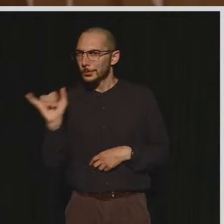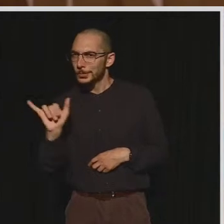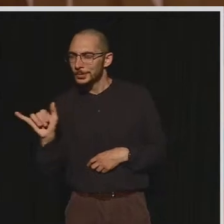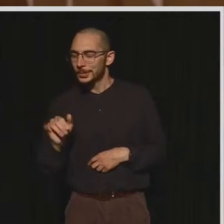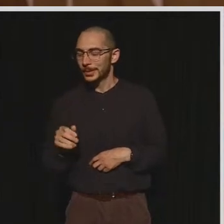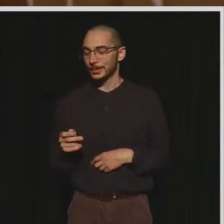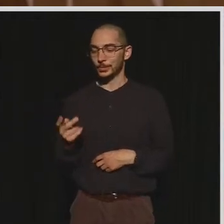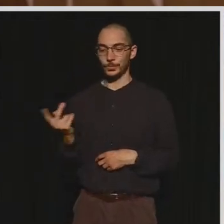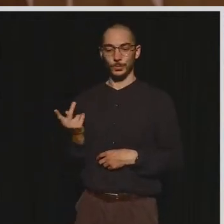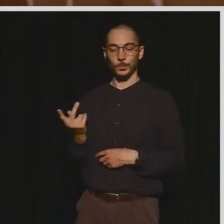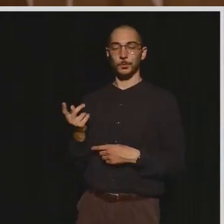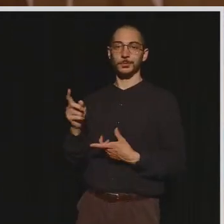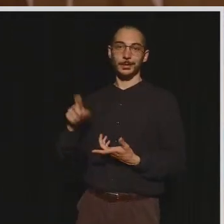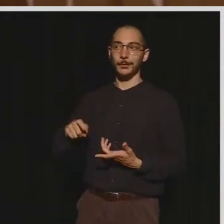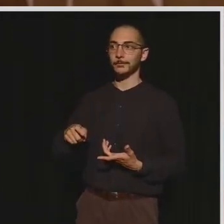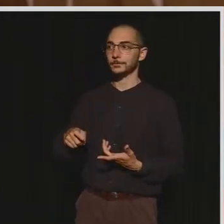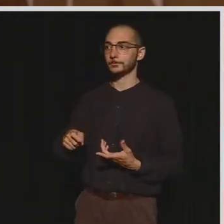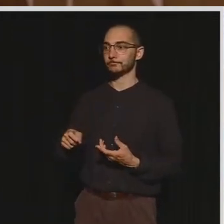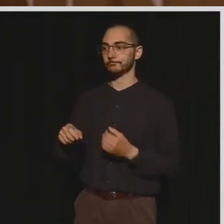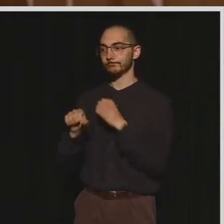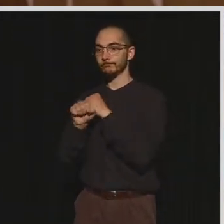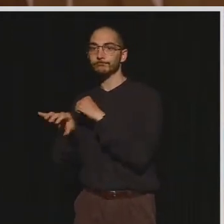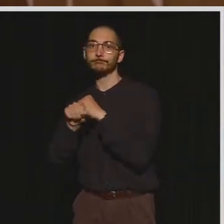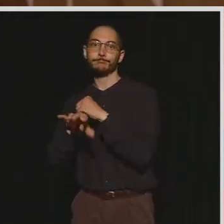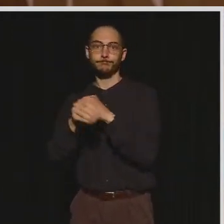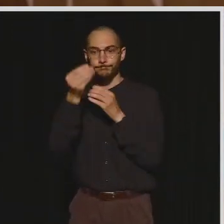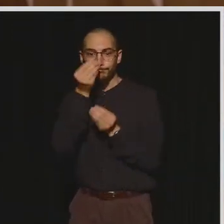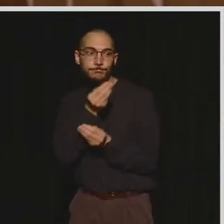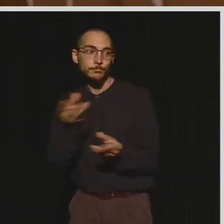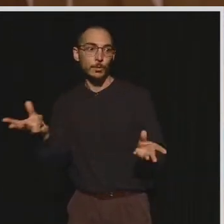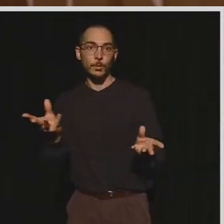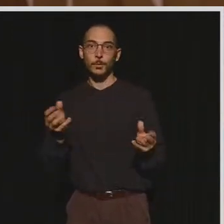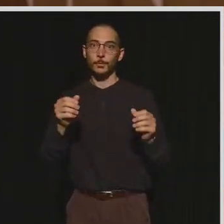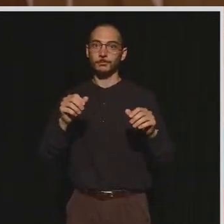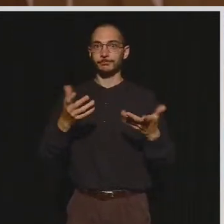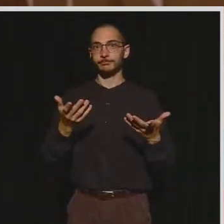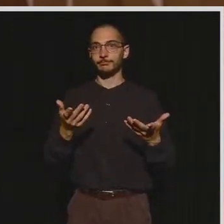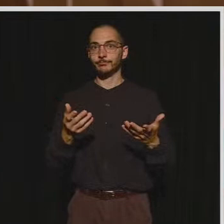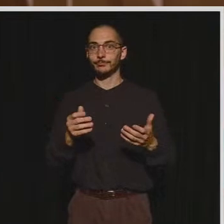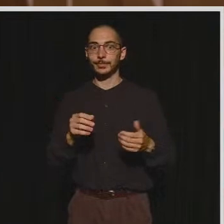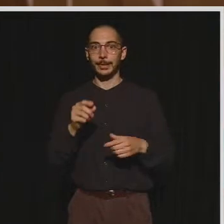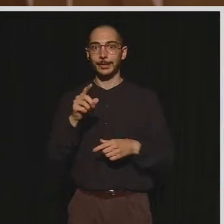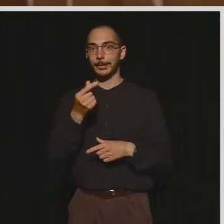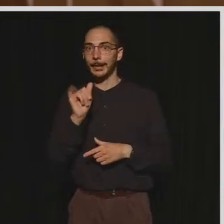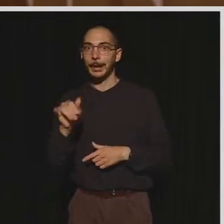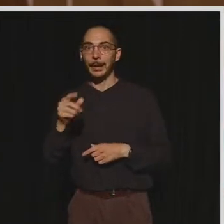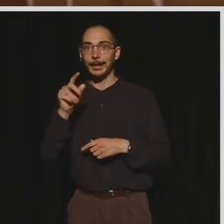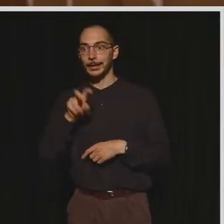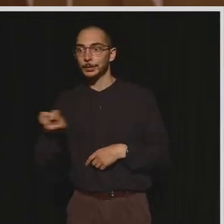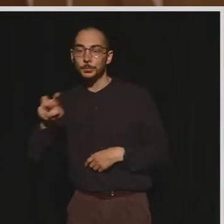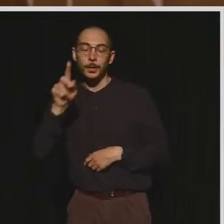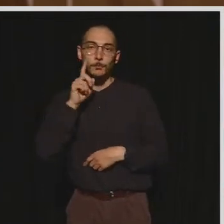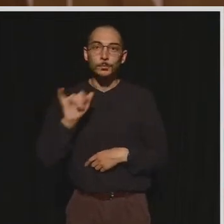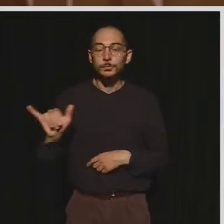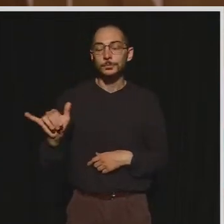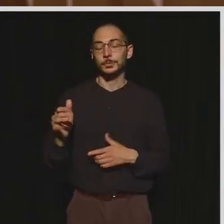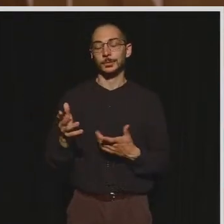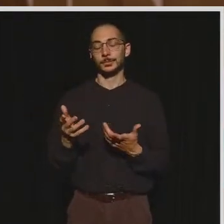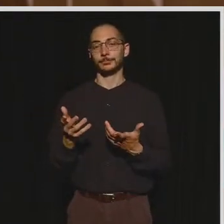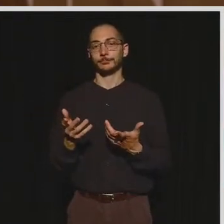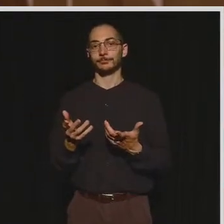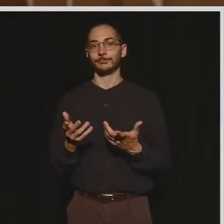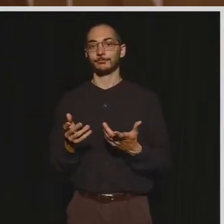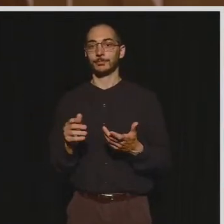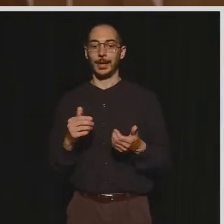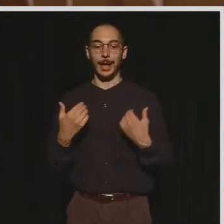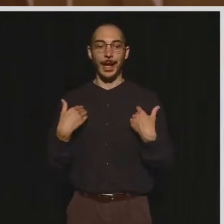was educating the industry and working with the tourism organizations and working with hotels and restaurants and letting them know that there is a big travel